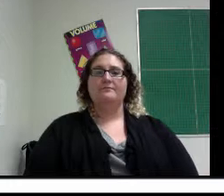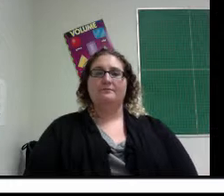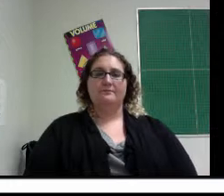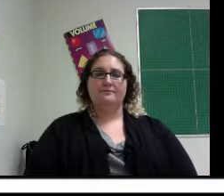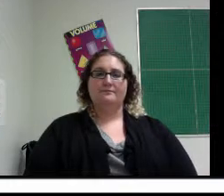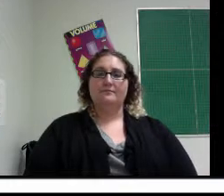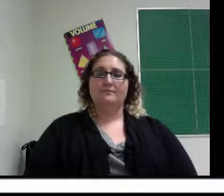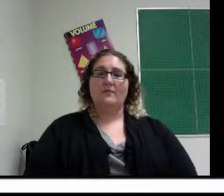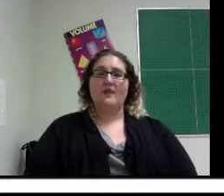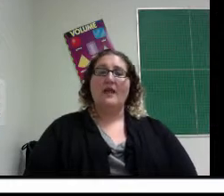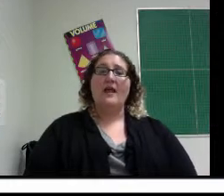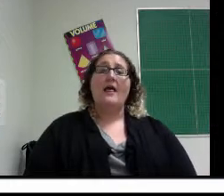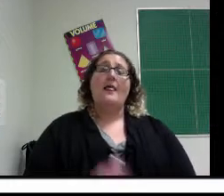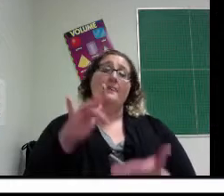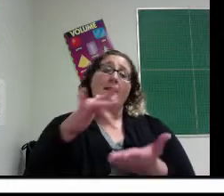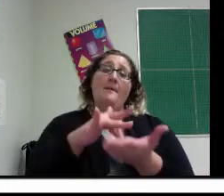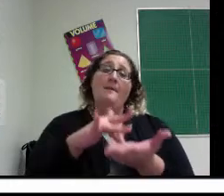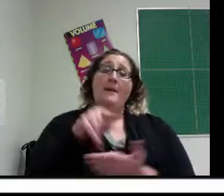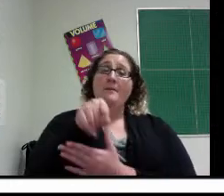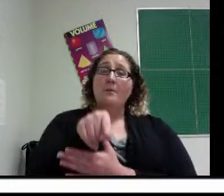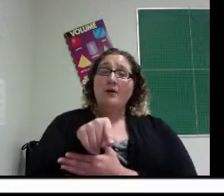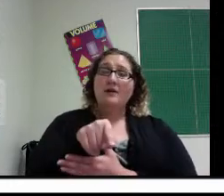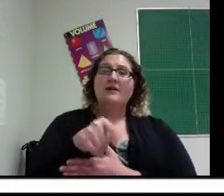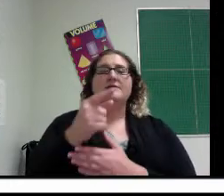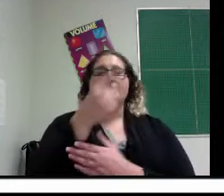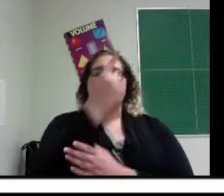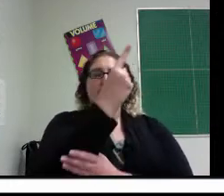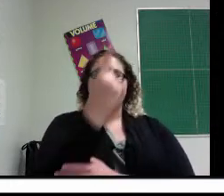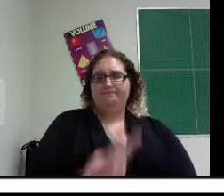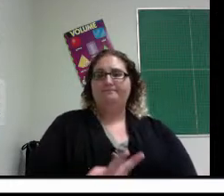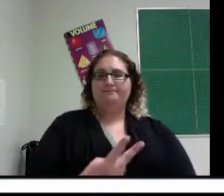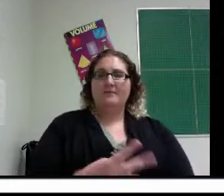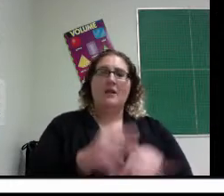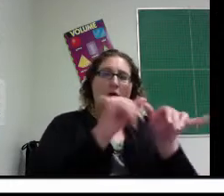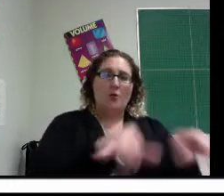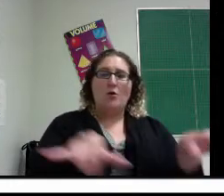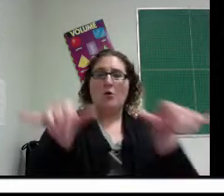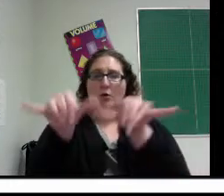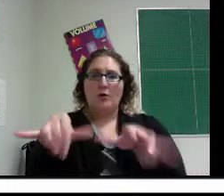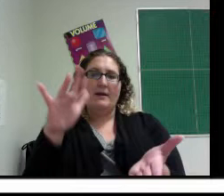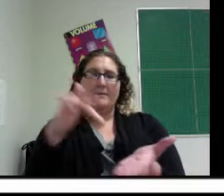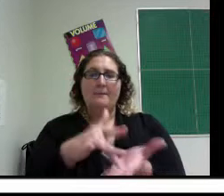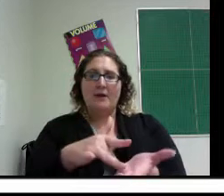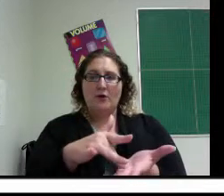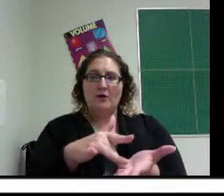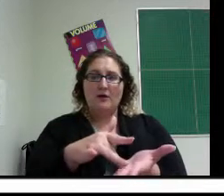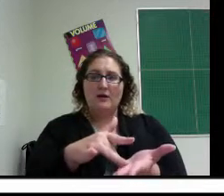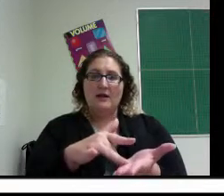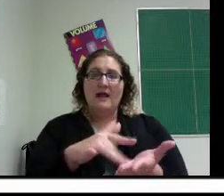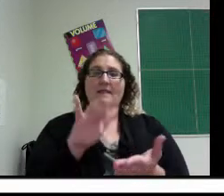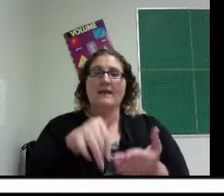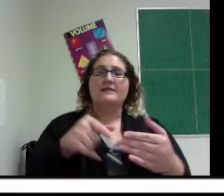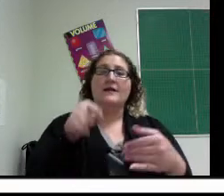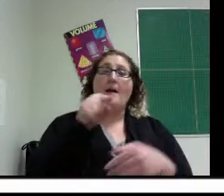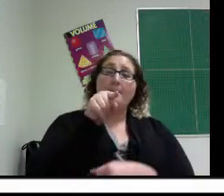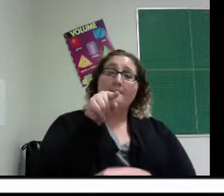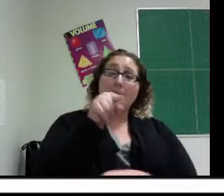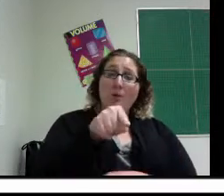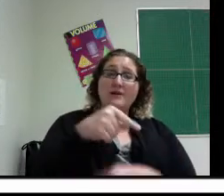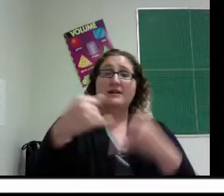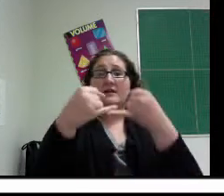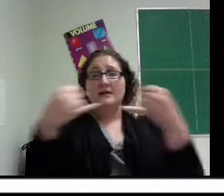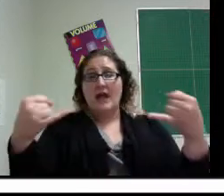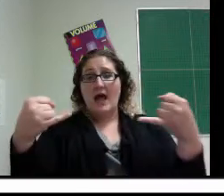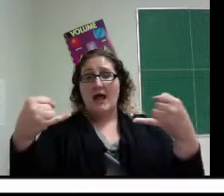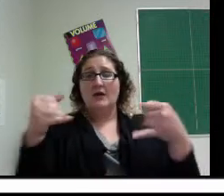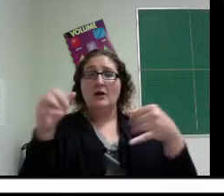The midpoint of a segment is a point that divides a segment into two congruent segments. A point, line, ray, or other segment that